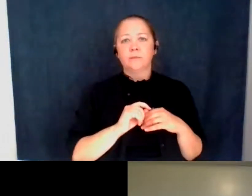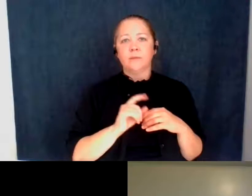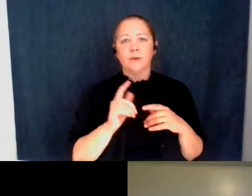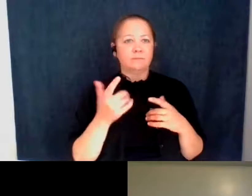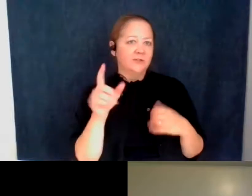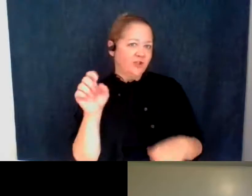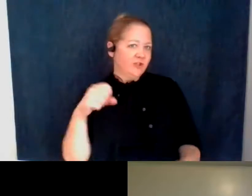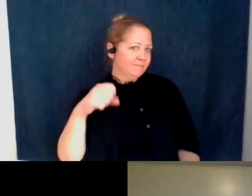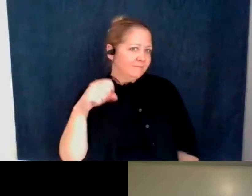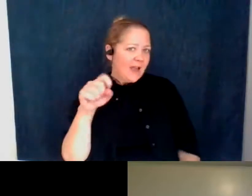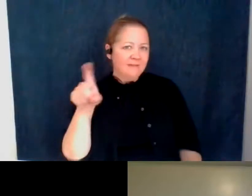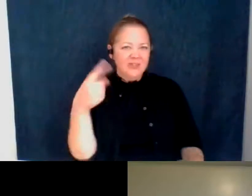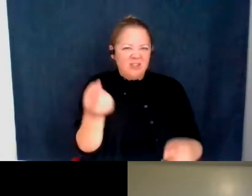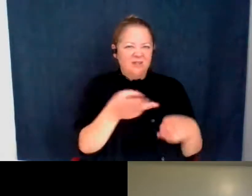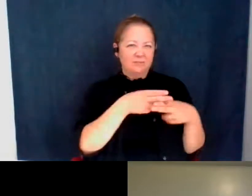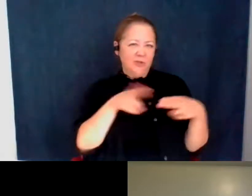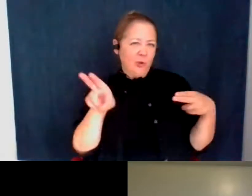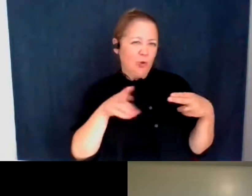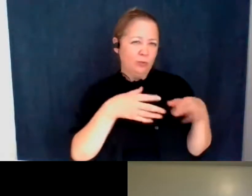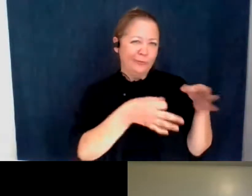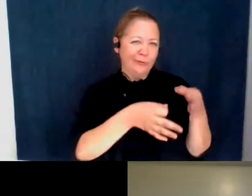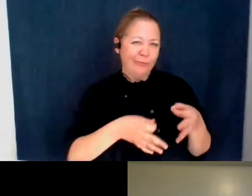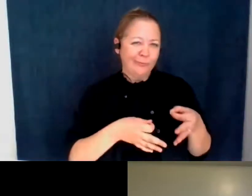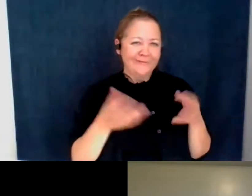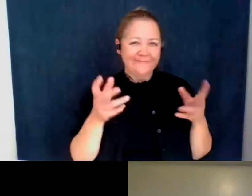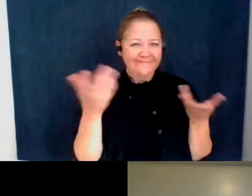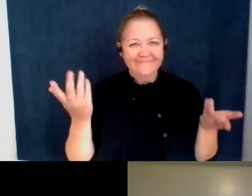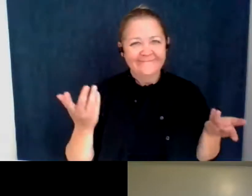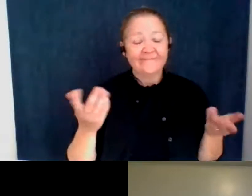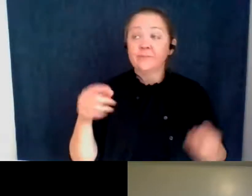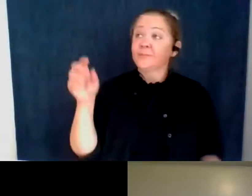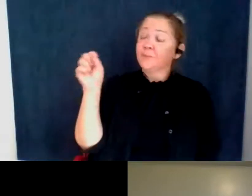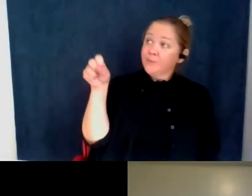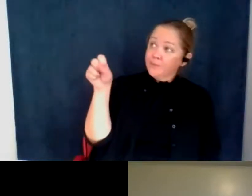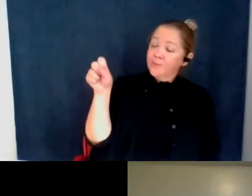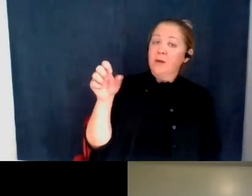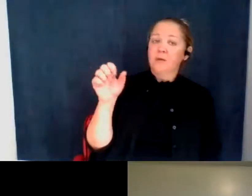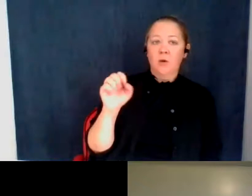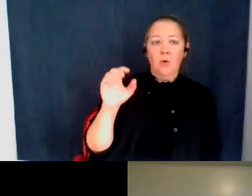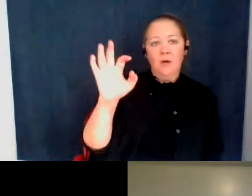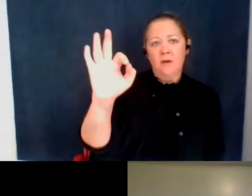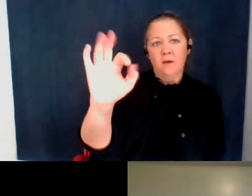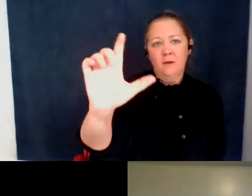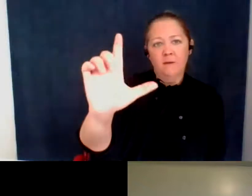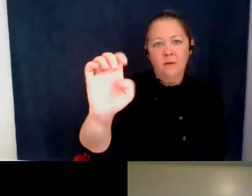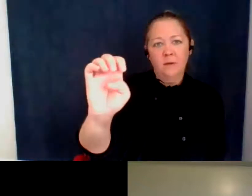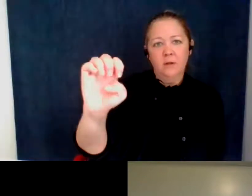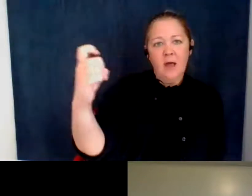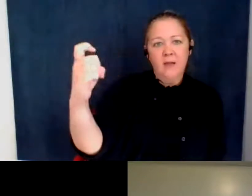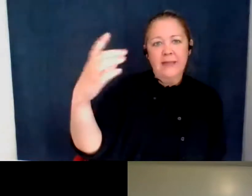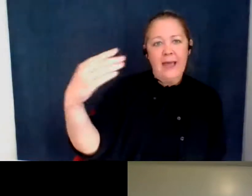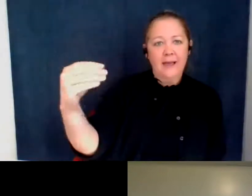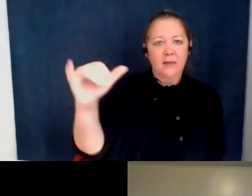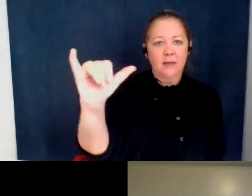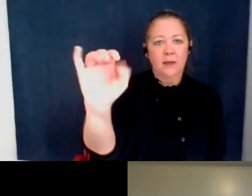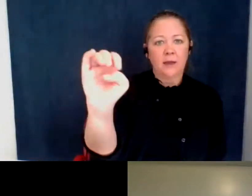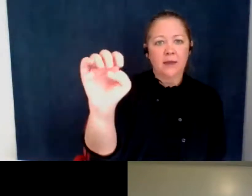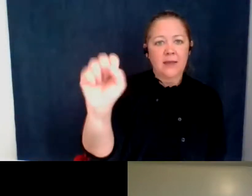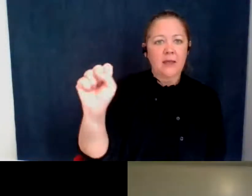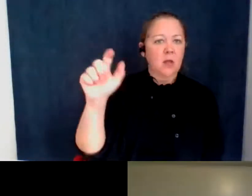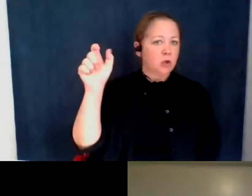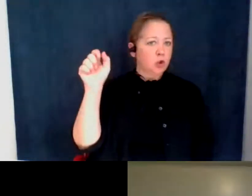just a brief description. Yeah, so Flex and Yes are US government scholarships that